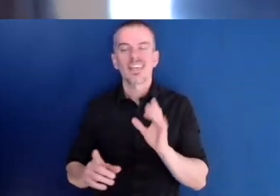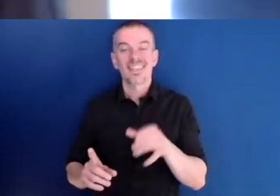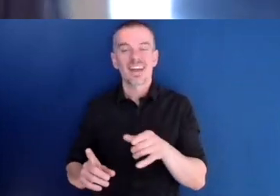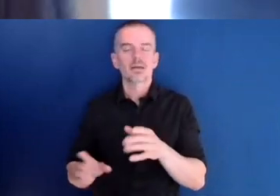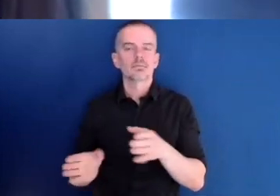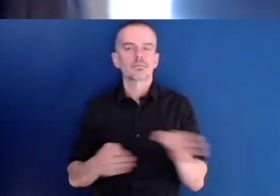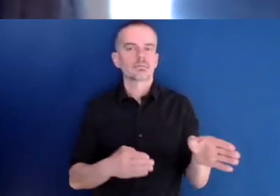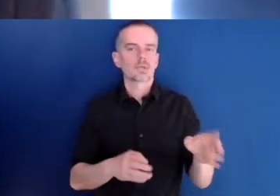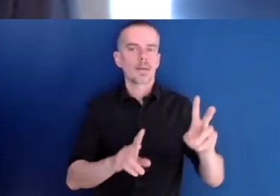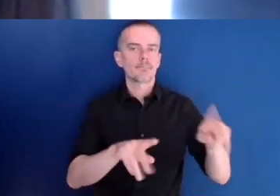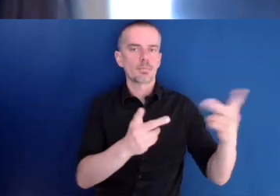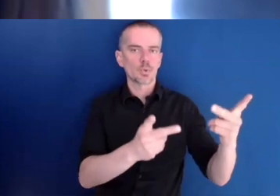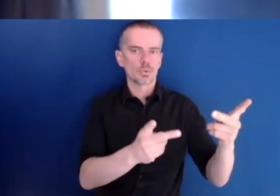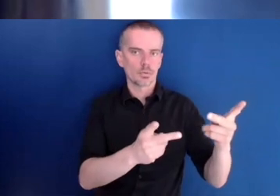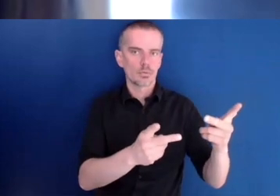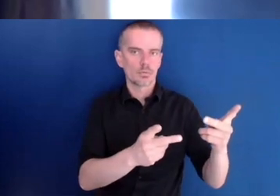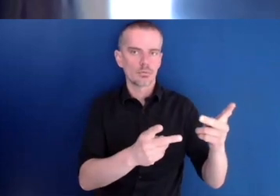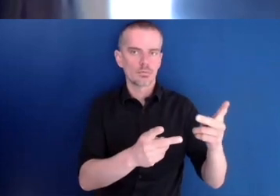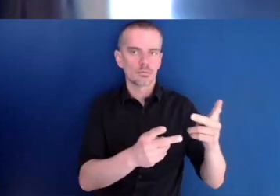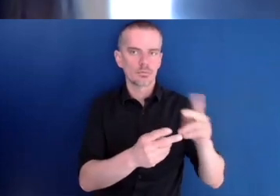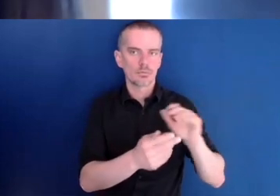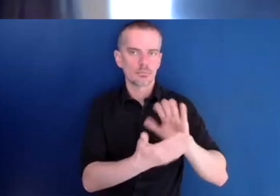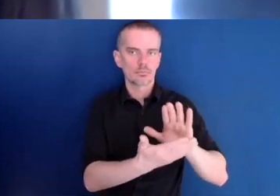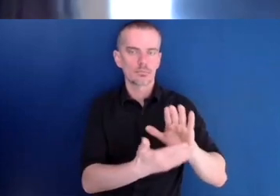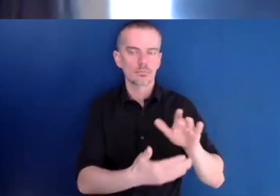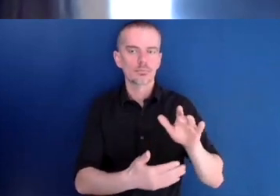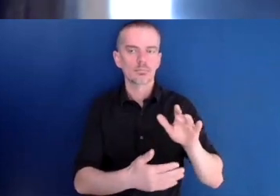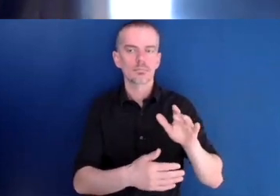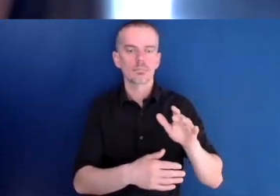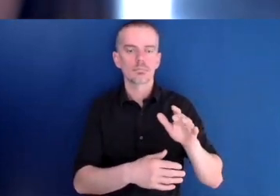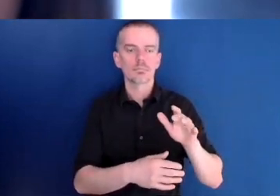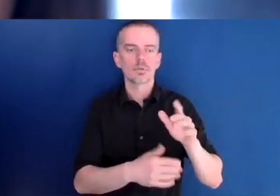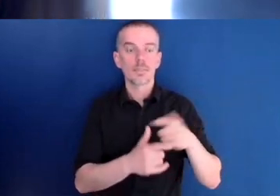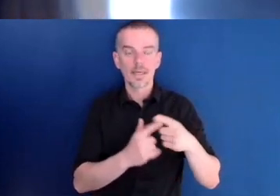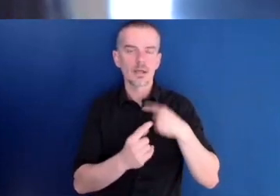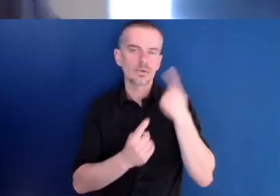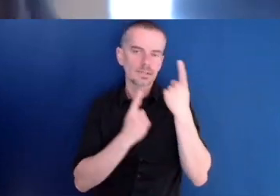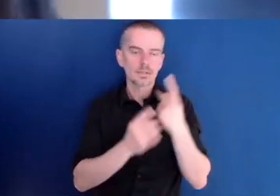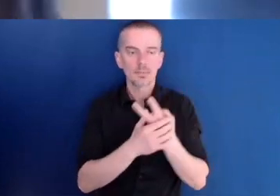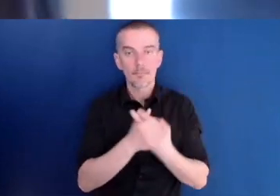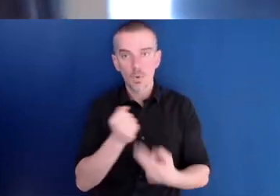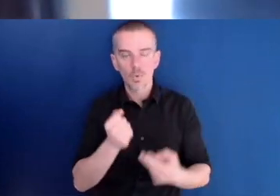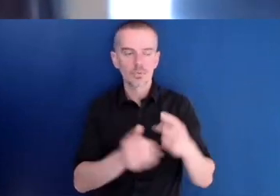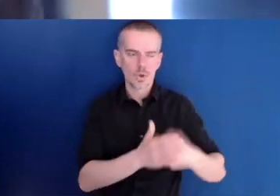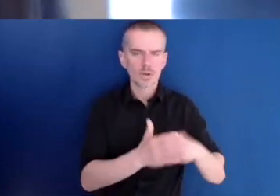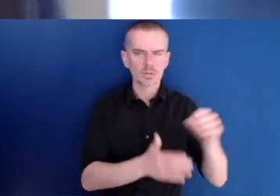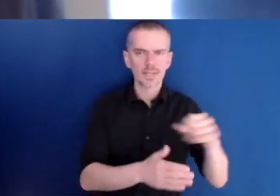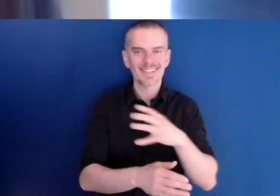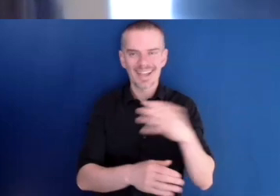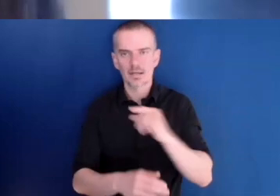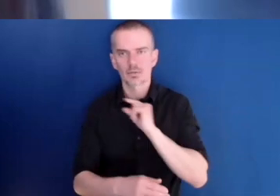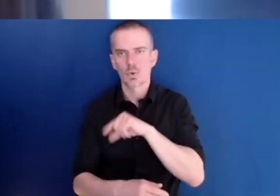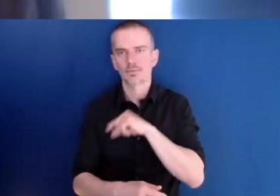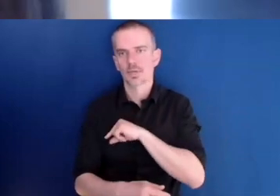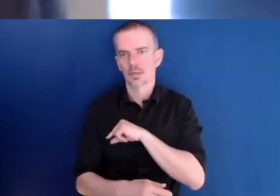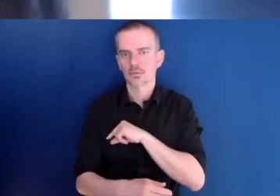proposal scenario that would be based on both cost and qualifications for